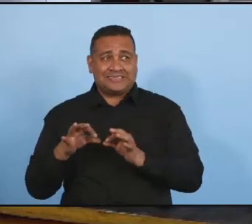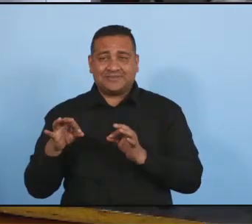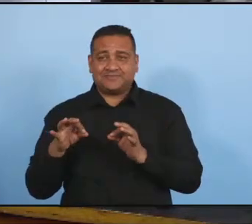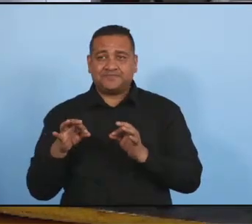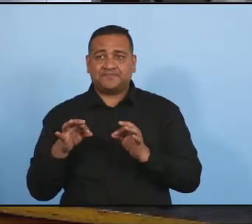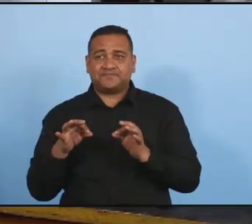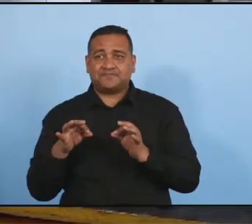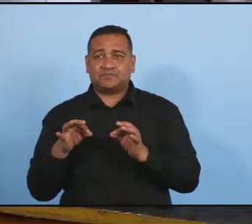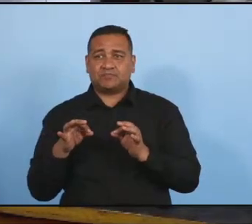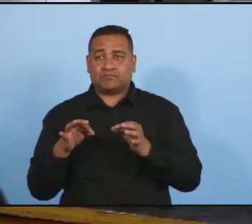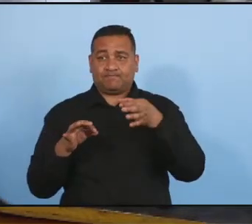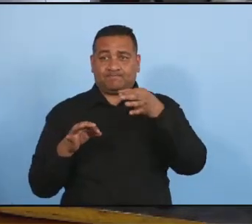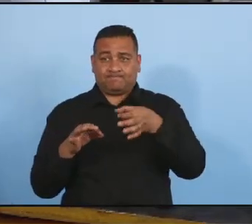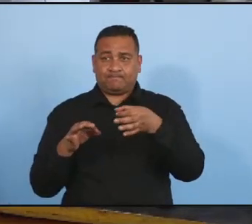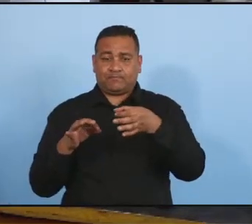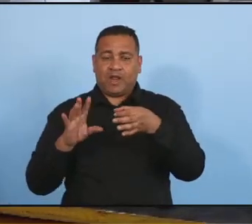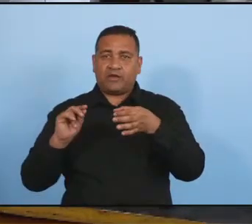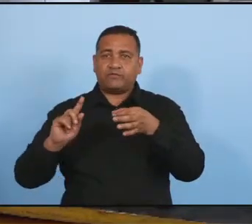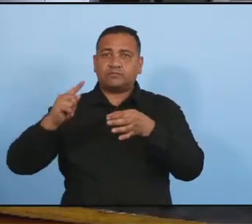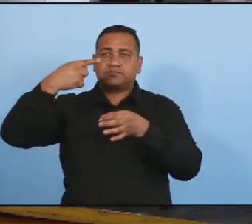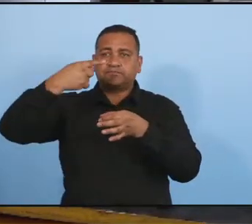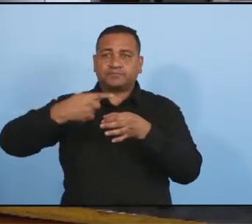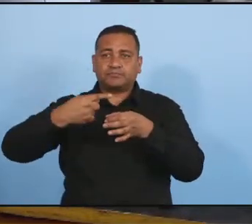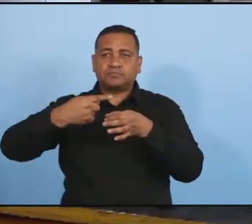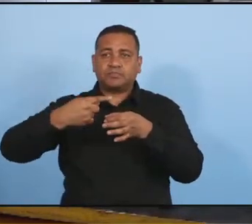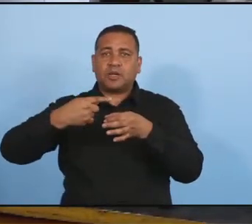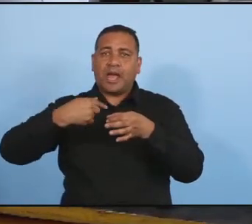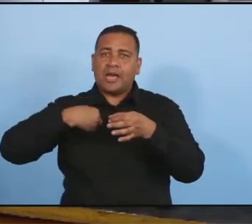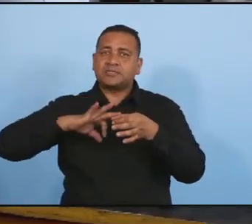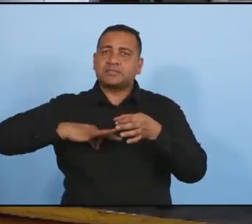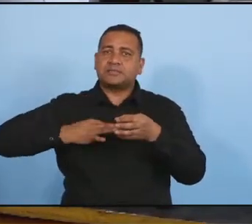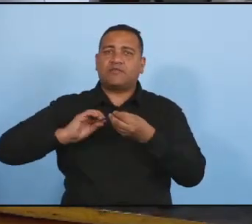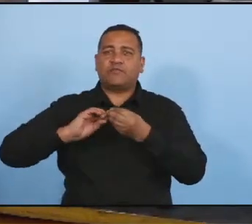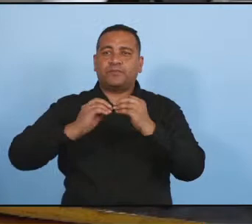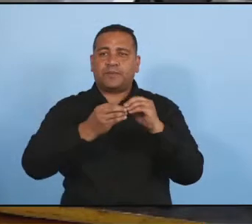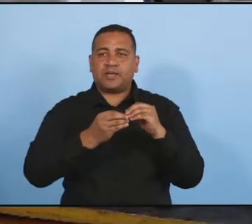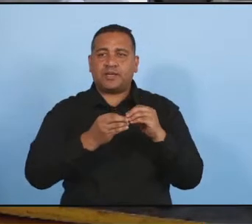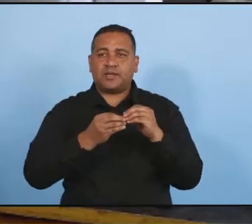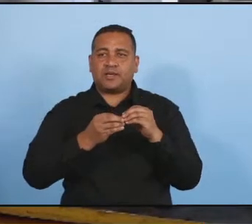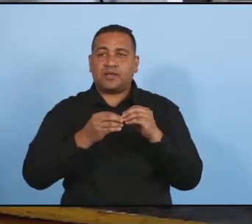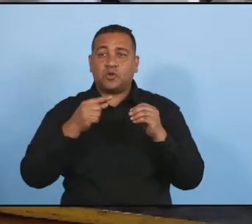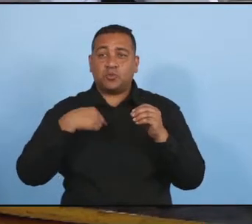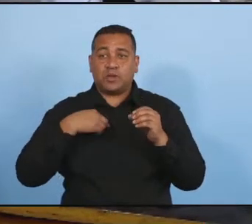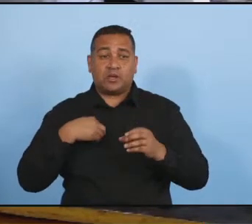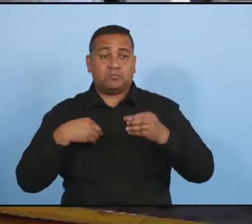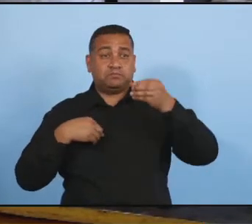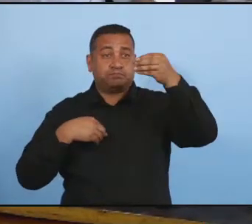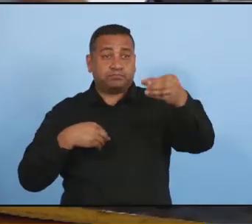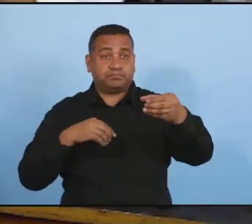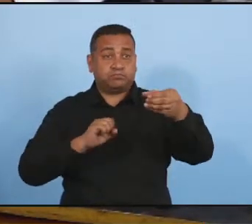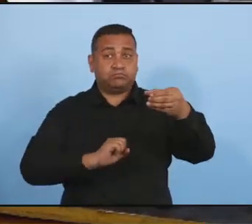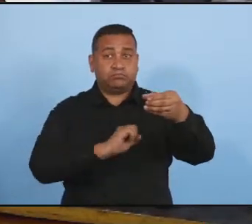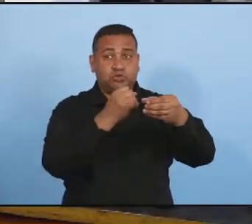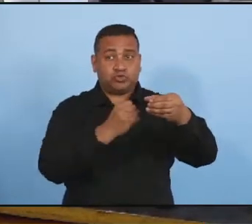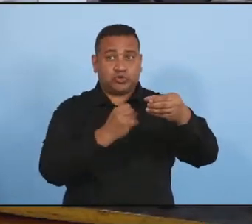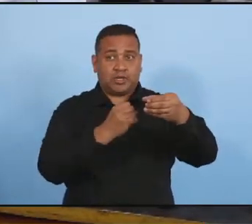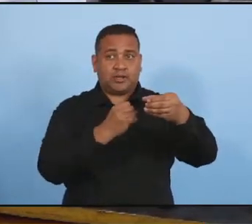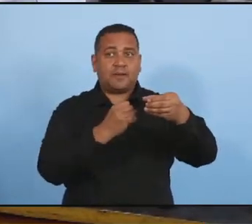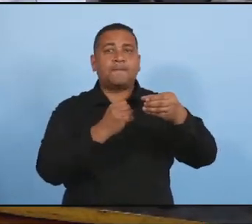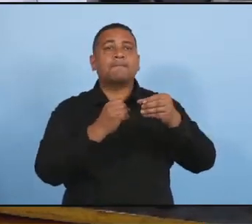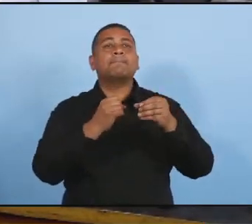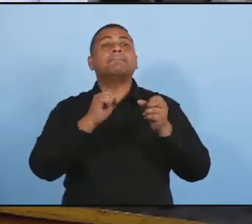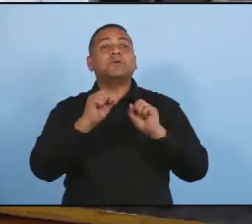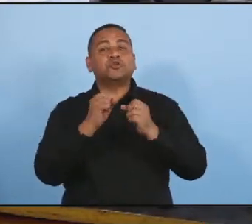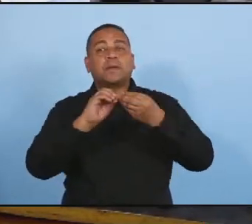you can manufacture for yourself. What you're going to use onto the machine to perform certain of these duties. With the cutter